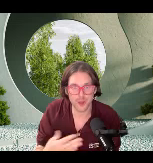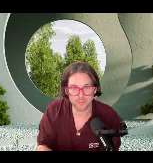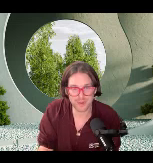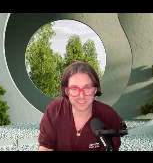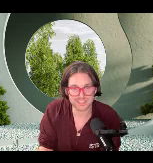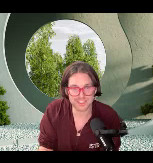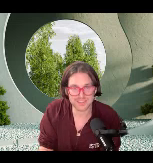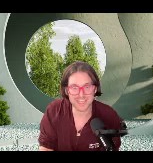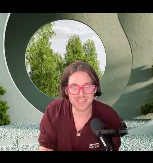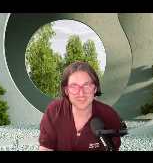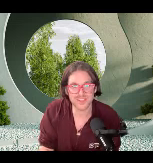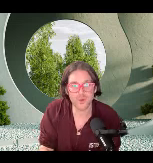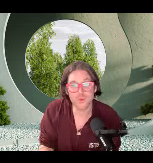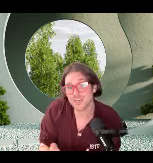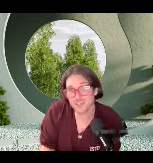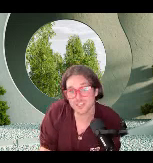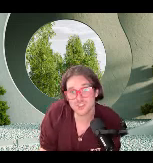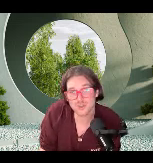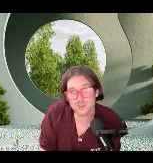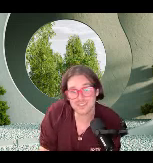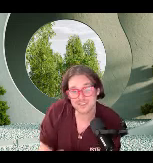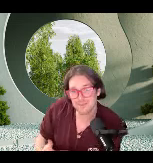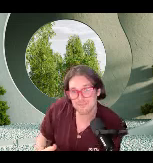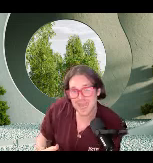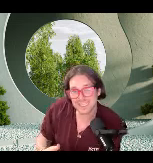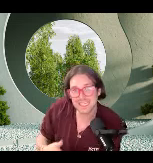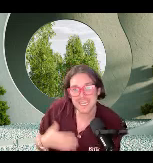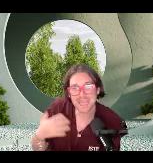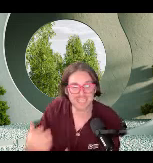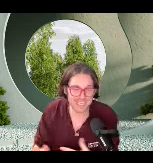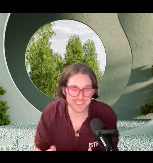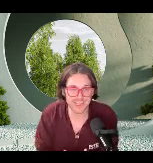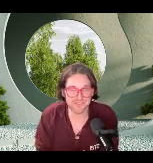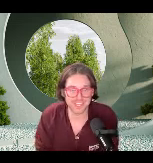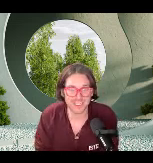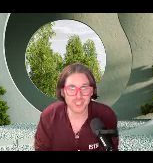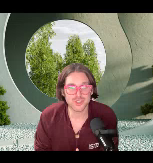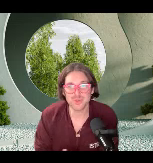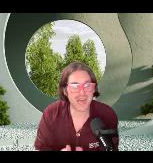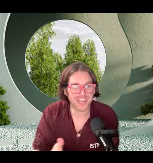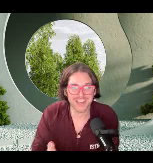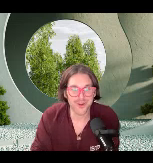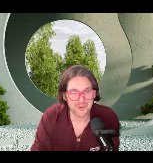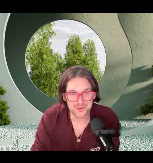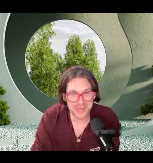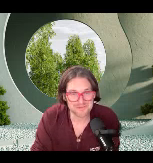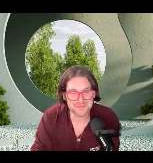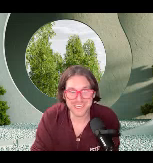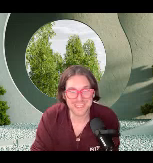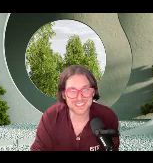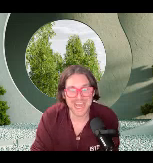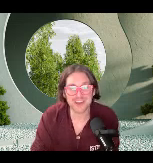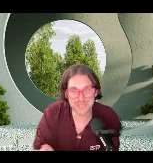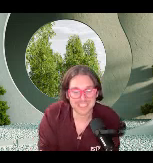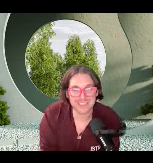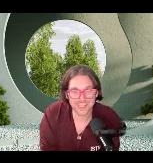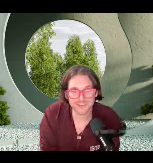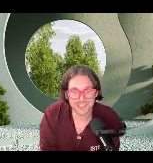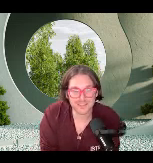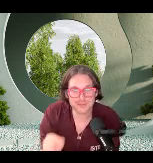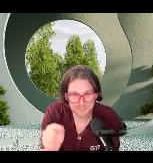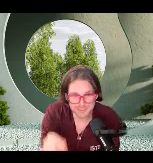better in our own practices. And so we encourage you to sit back and take this stuff in. Do not get overwhelmed, because how do you